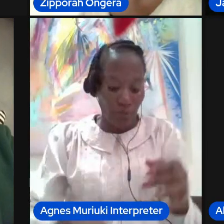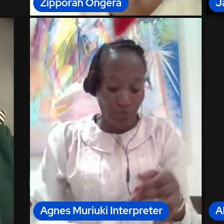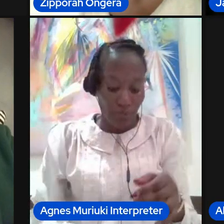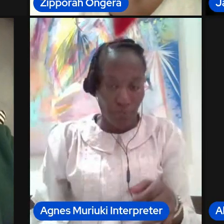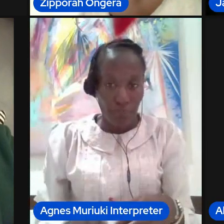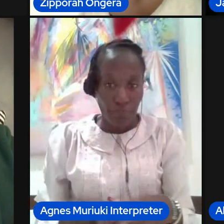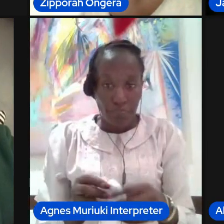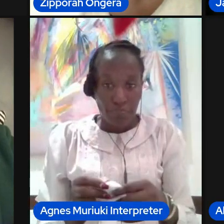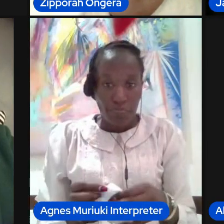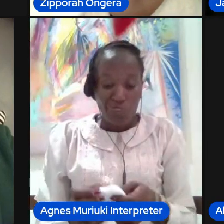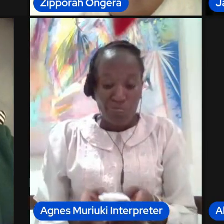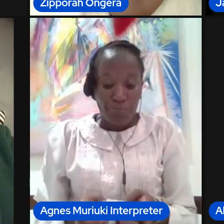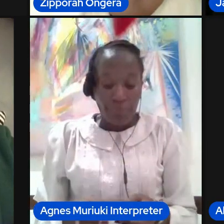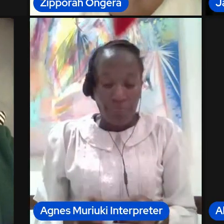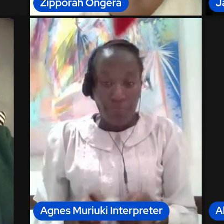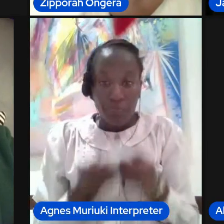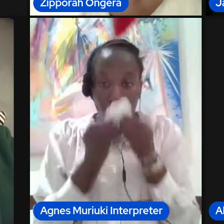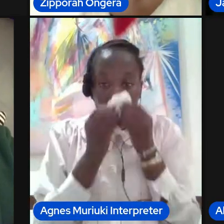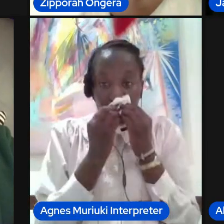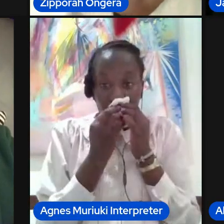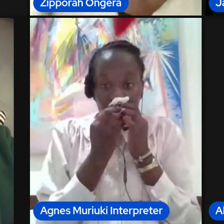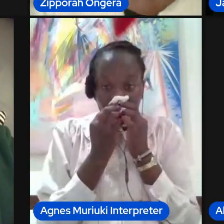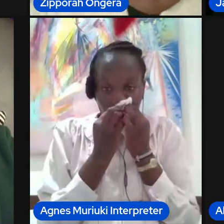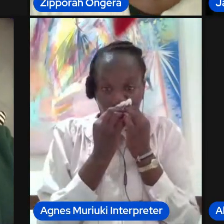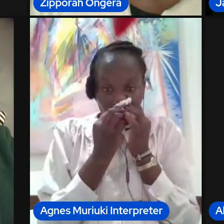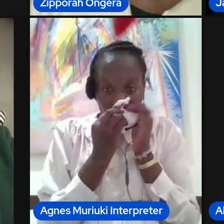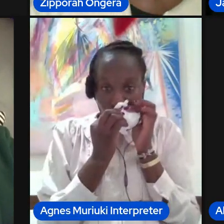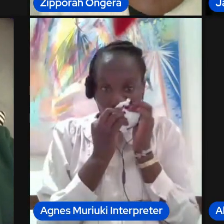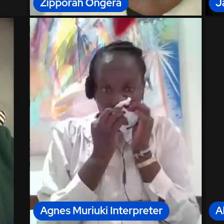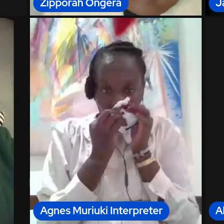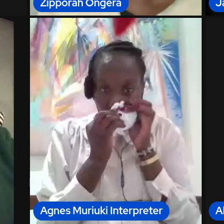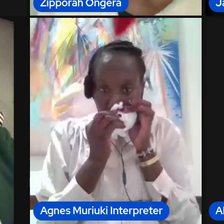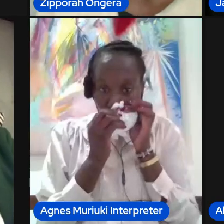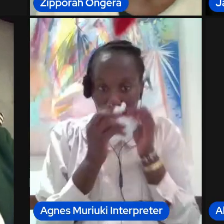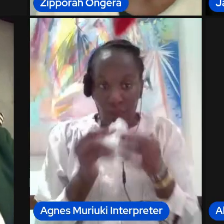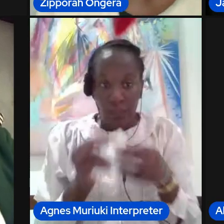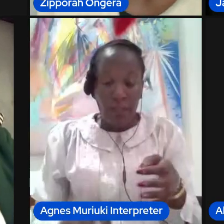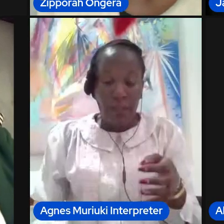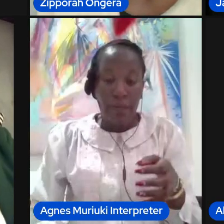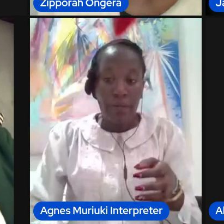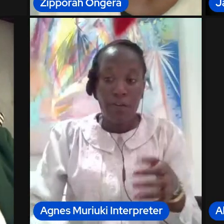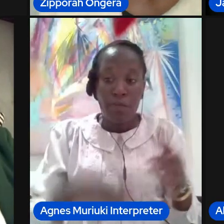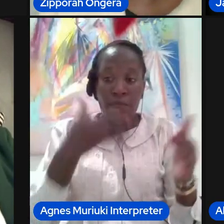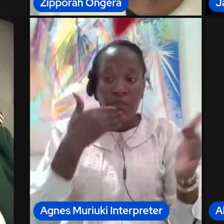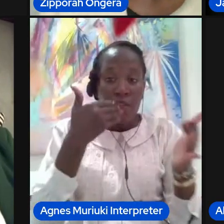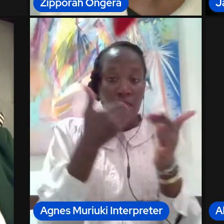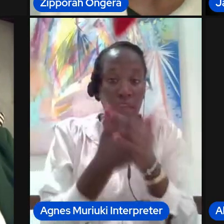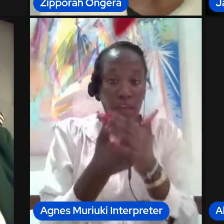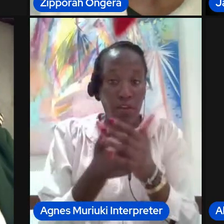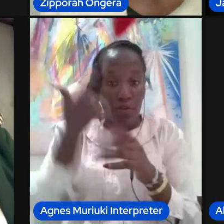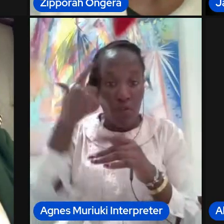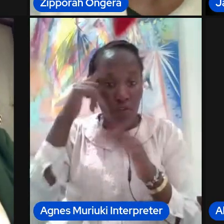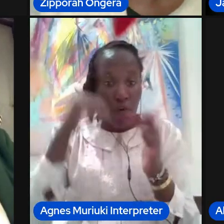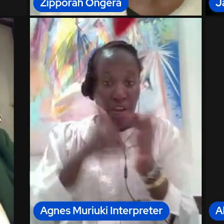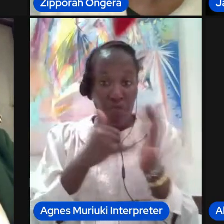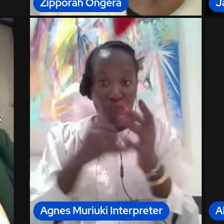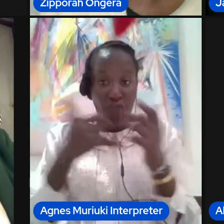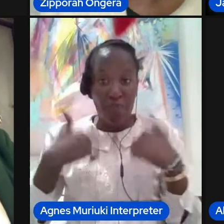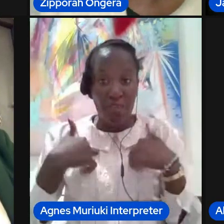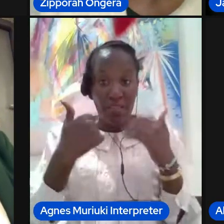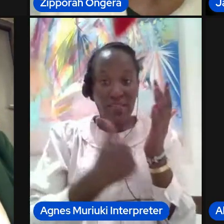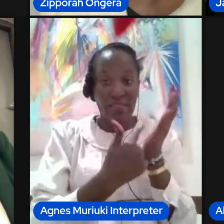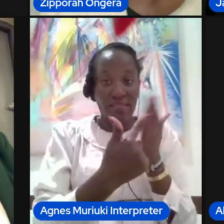Great. Thanks again for having me on this conversation. I love how the first three speakers have shared their